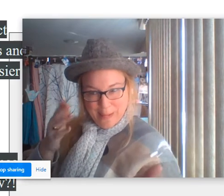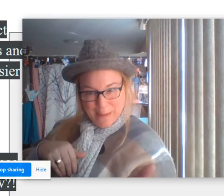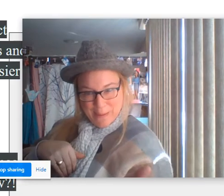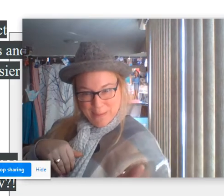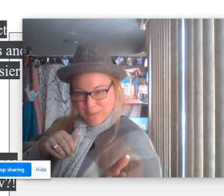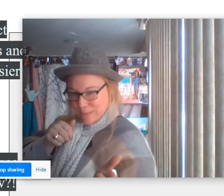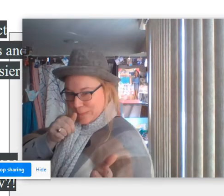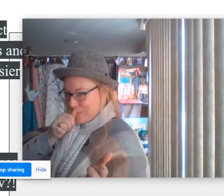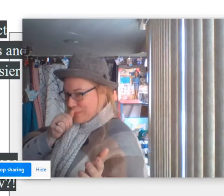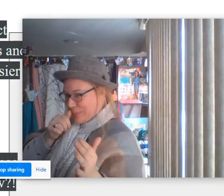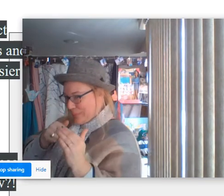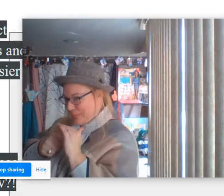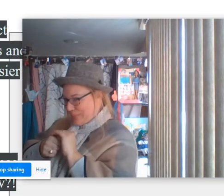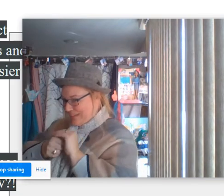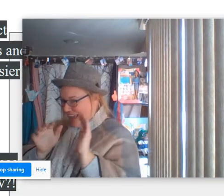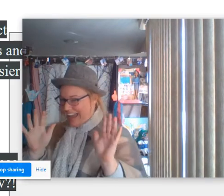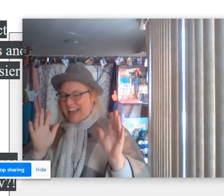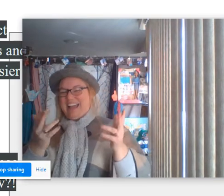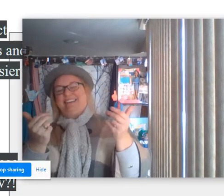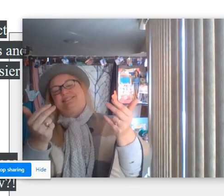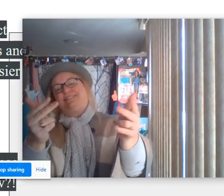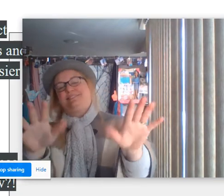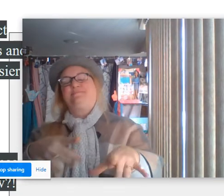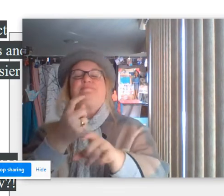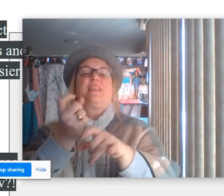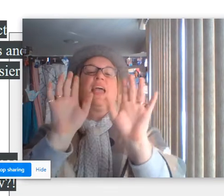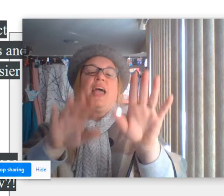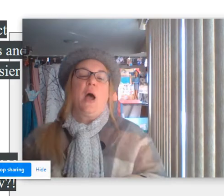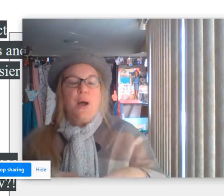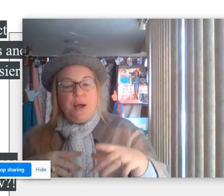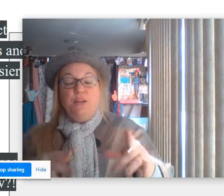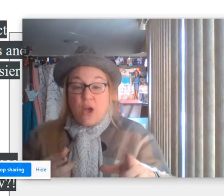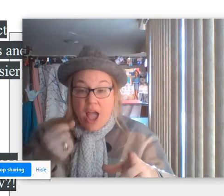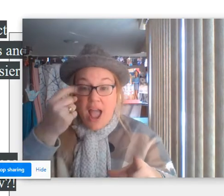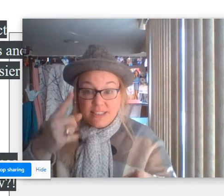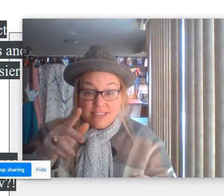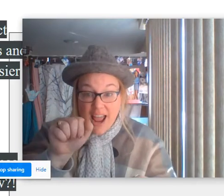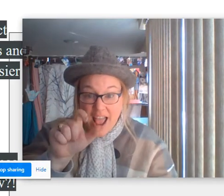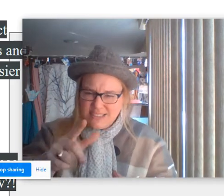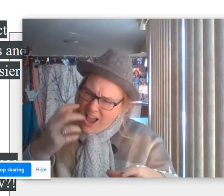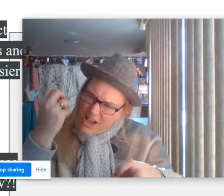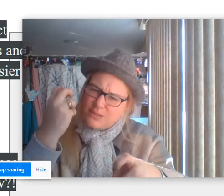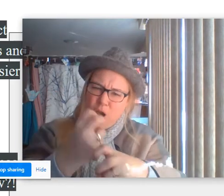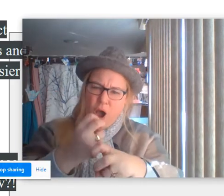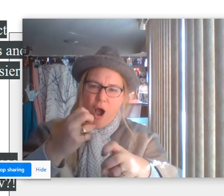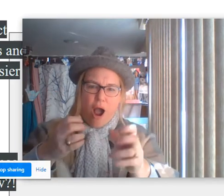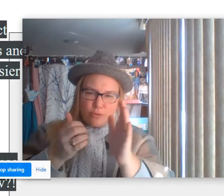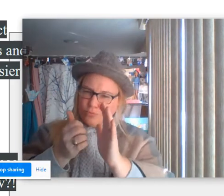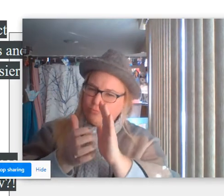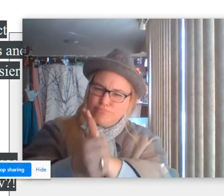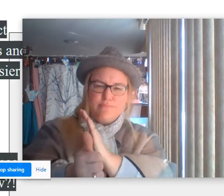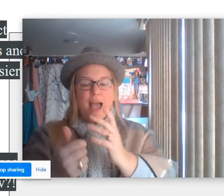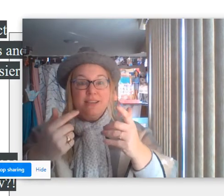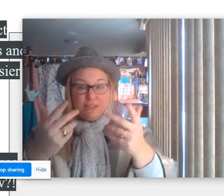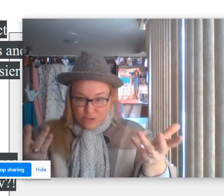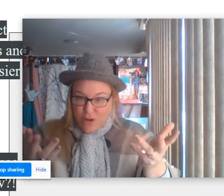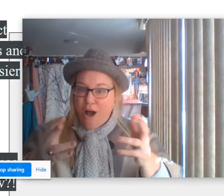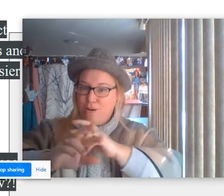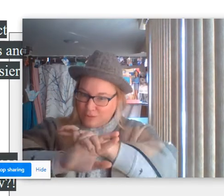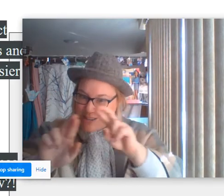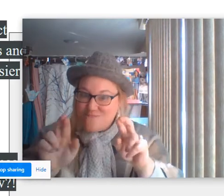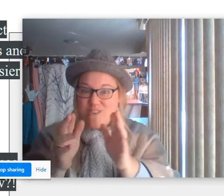never know. All right, so I get the ASL can be tough to master, so buckle up, kiddies. Let's start with the